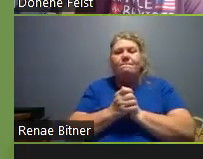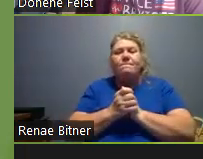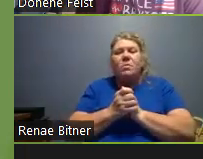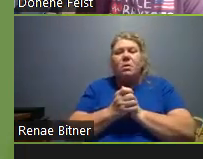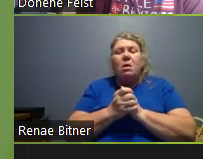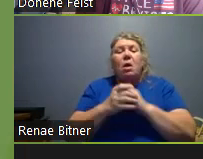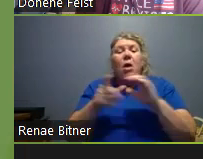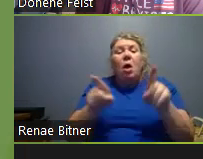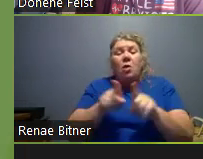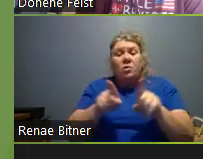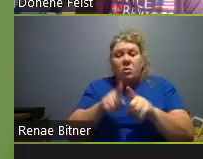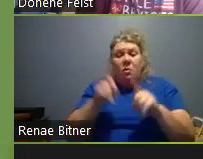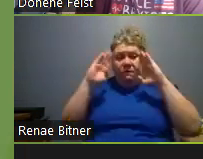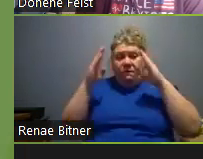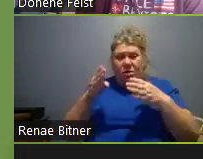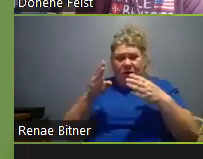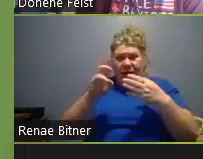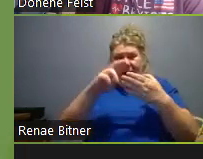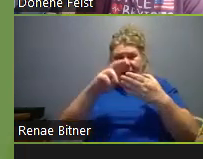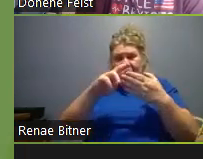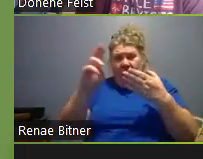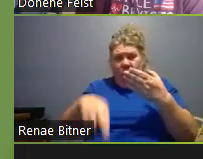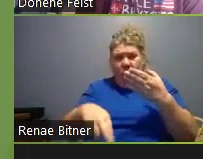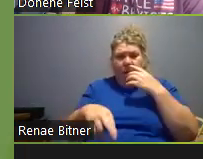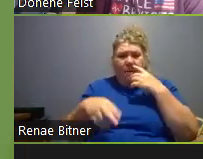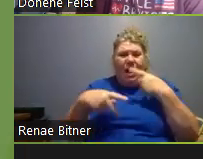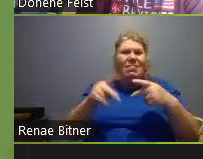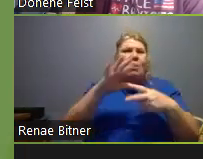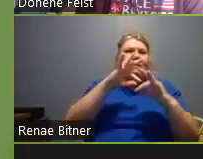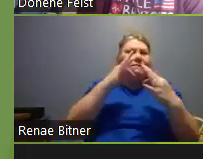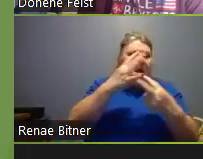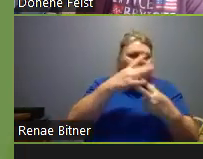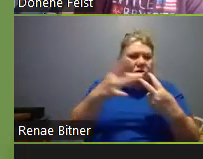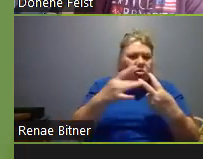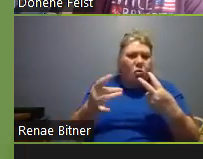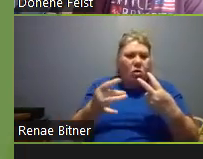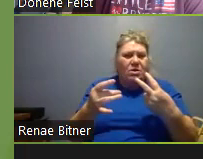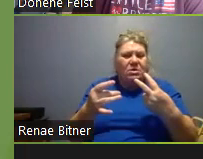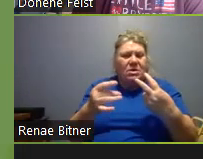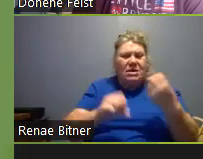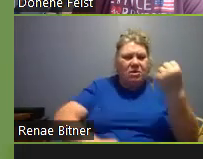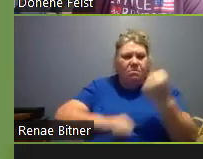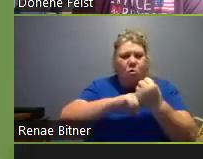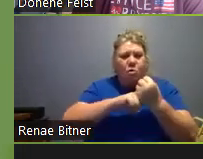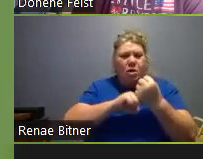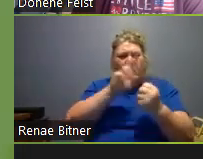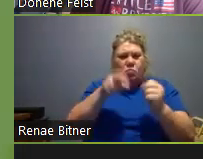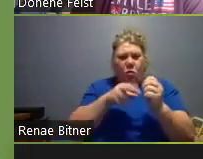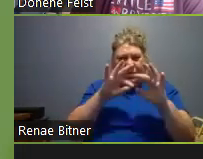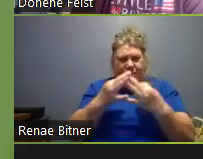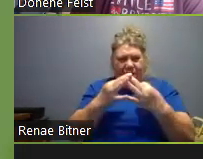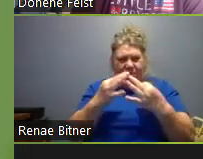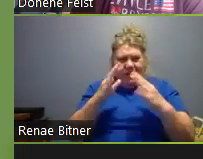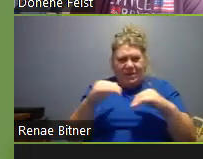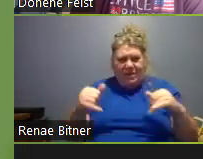when we're focusing on outcomes, allowing family choice and strengthening and supporting the role of families and systems, costs can